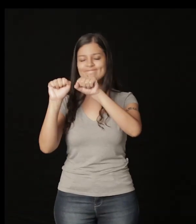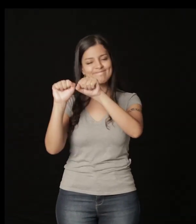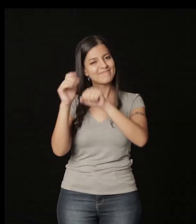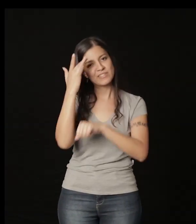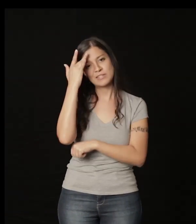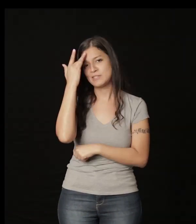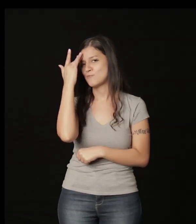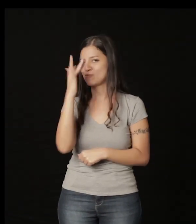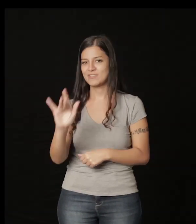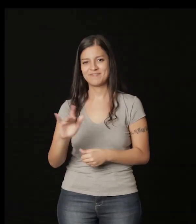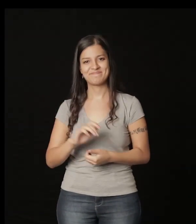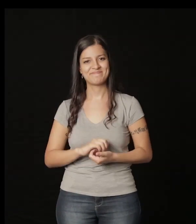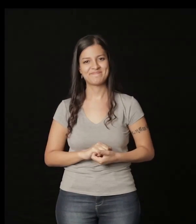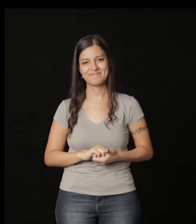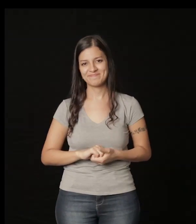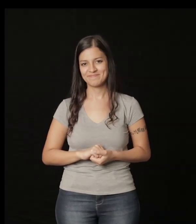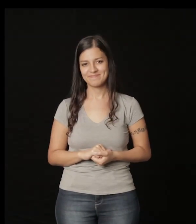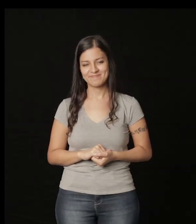future?